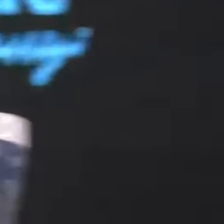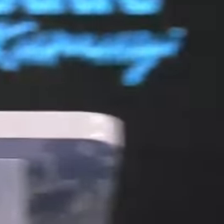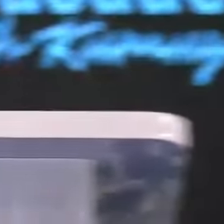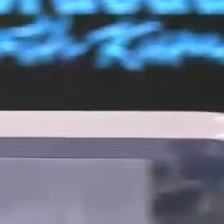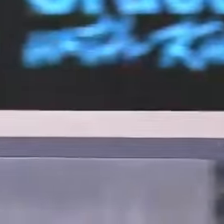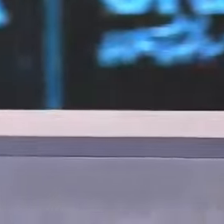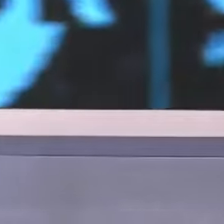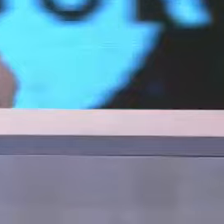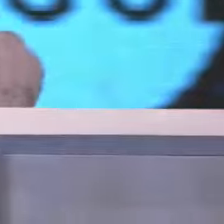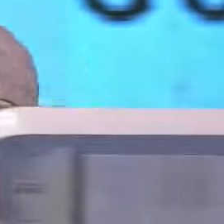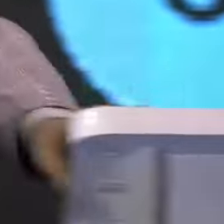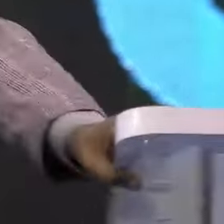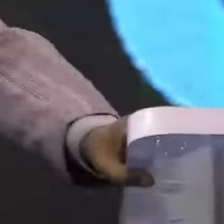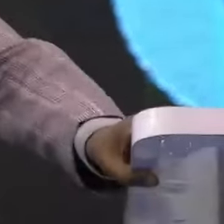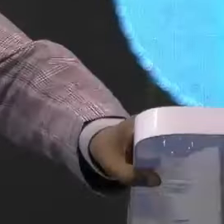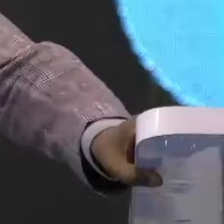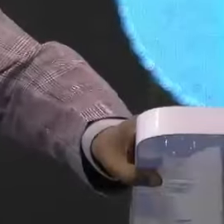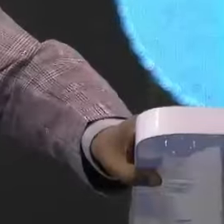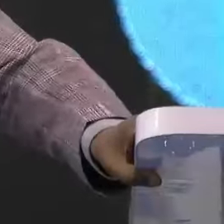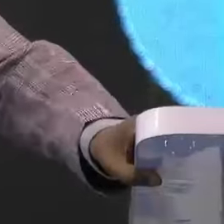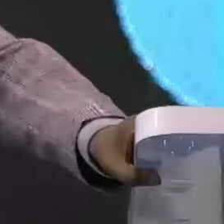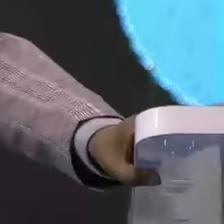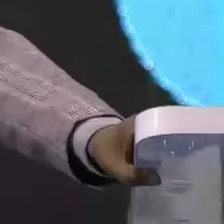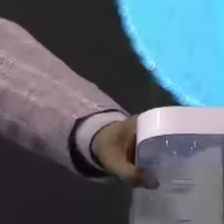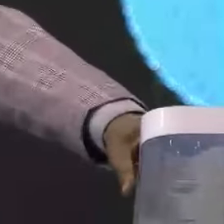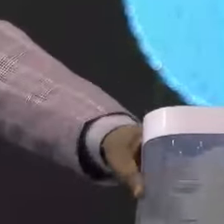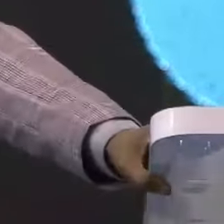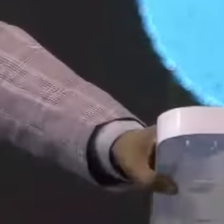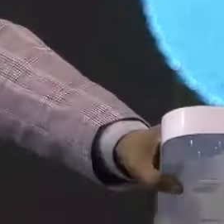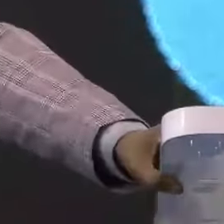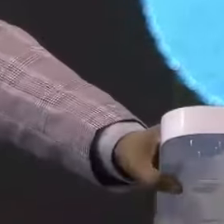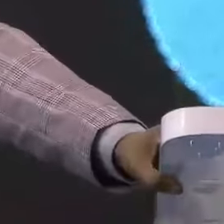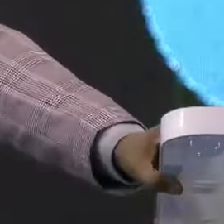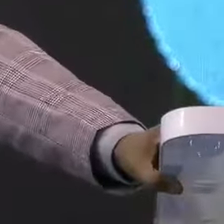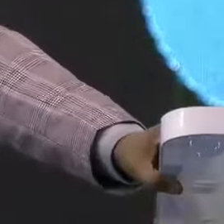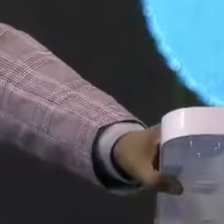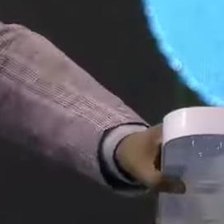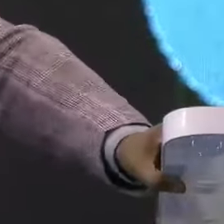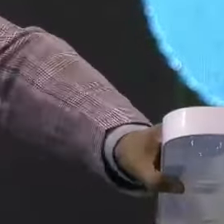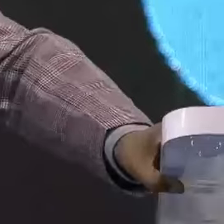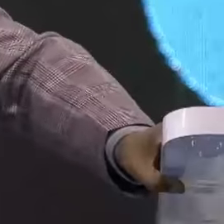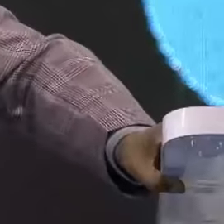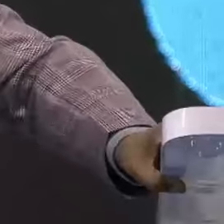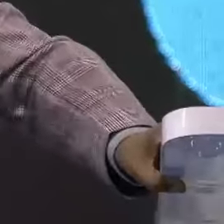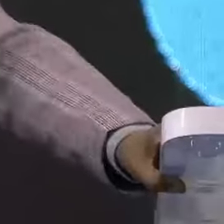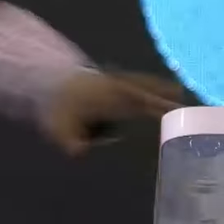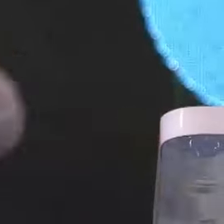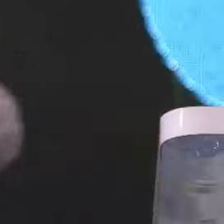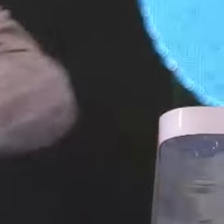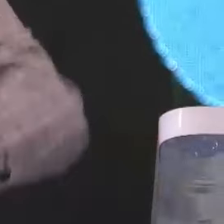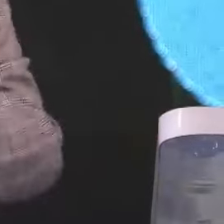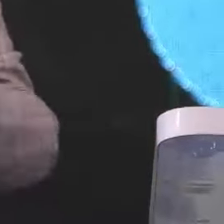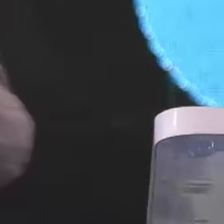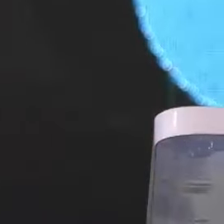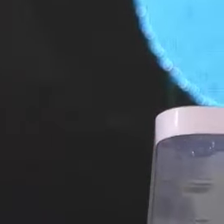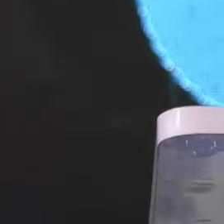there power in any other. For there is none other name under heaven